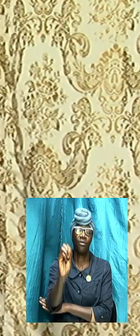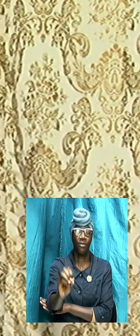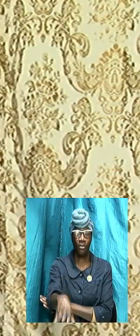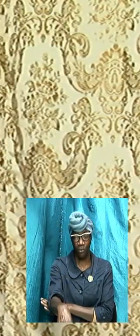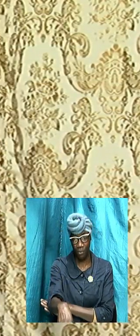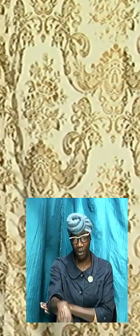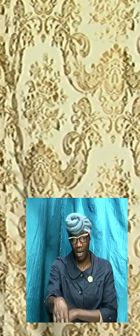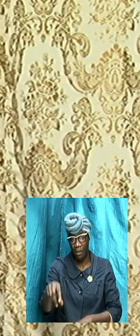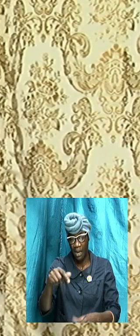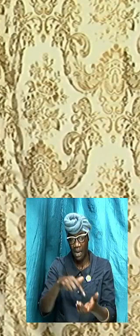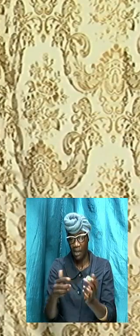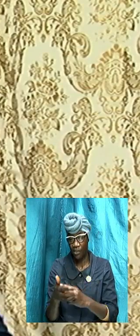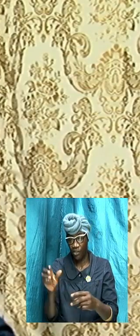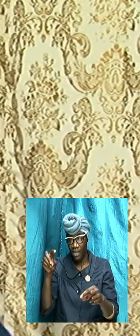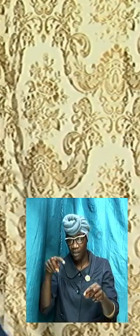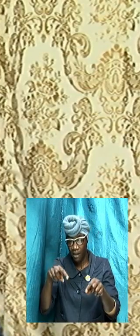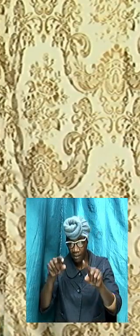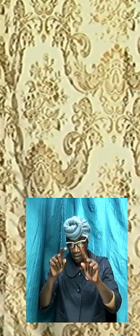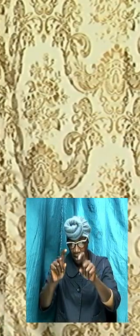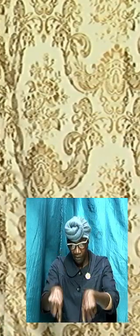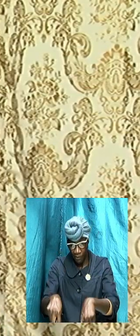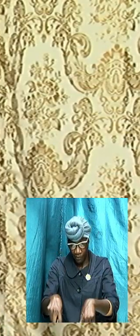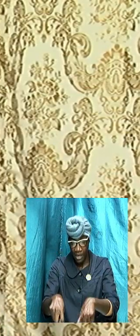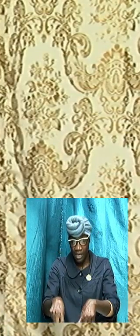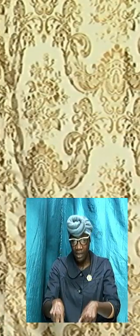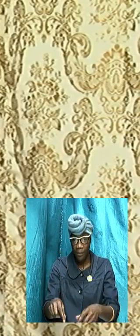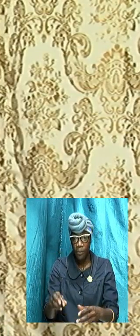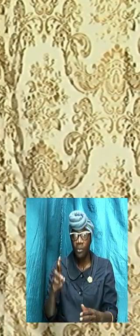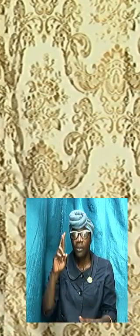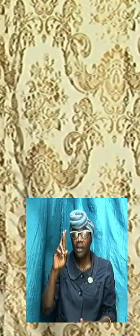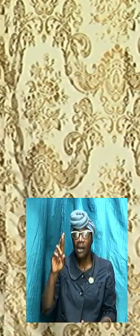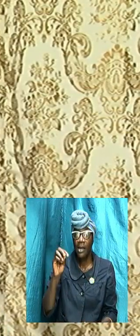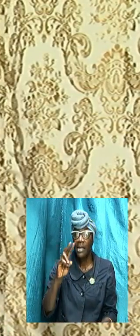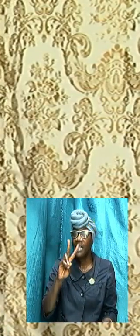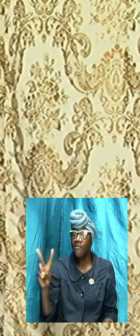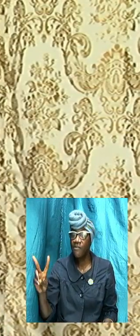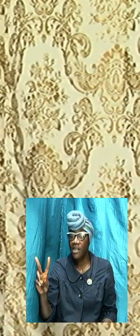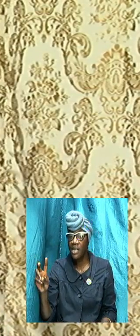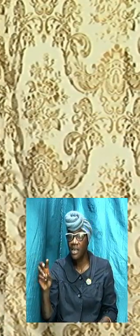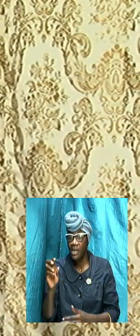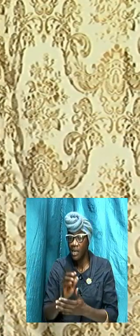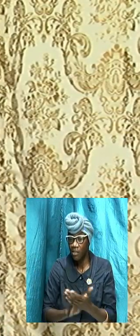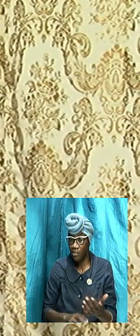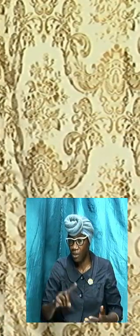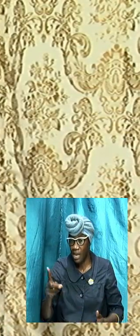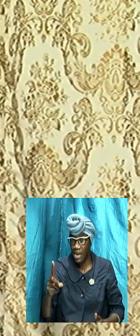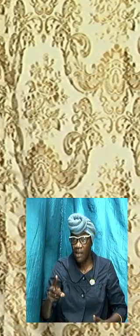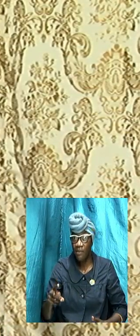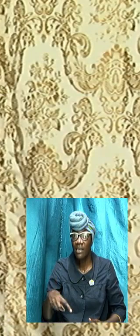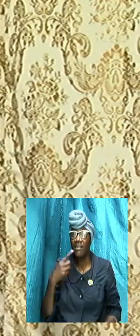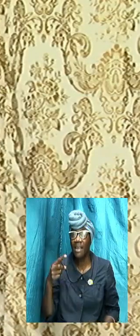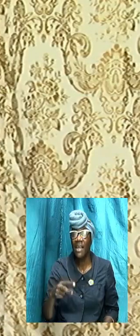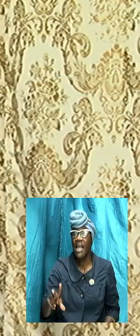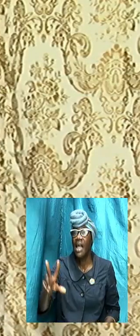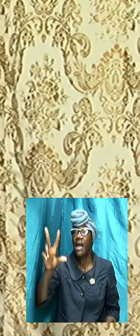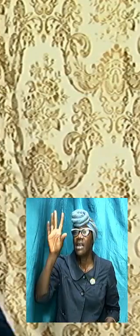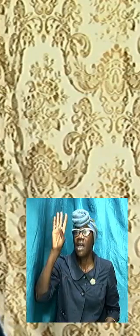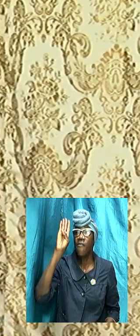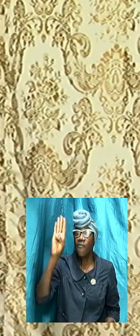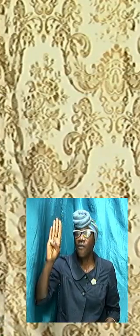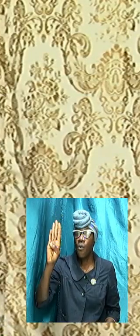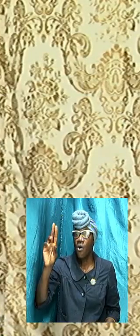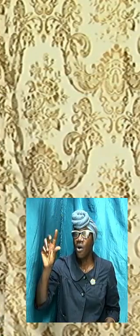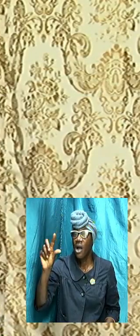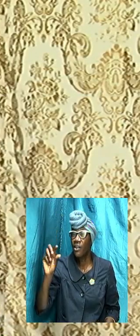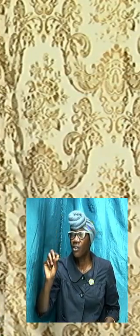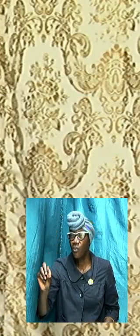Hallelujah. Revelation chapter 4 and verse 10 to 11 says, the 4 and 20 elders fall down before him that sat